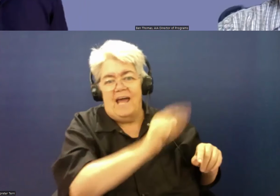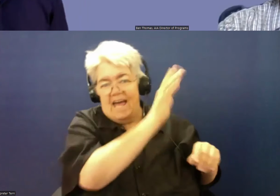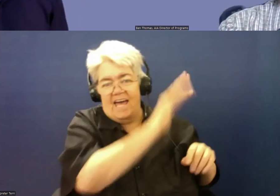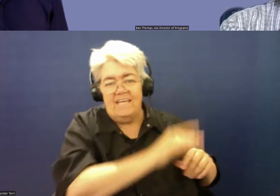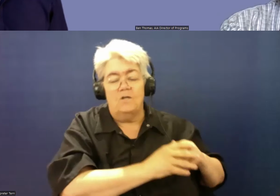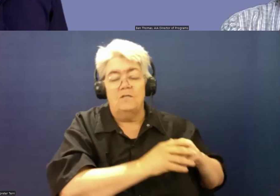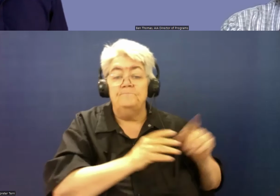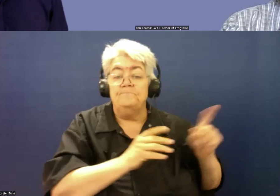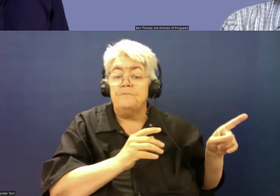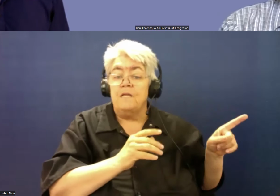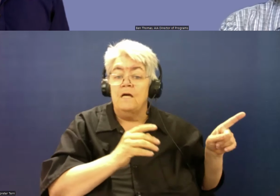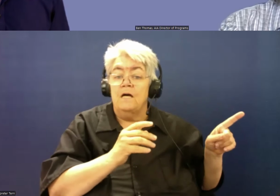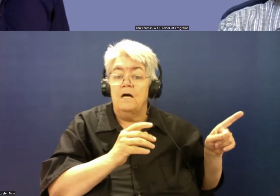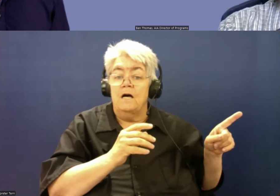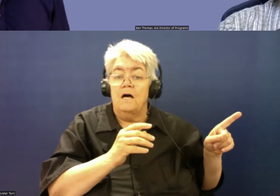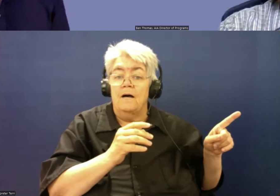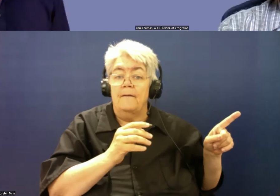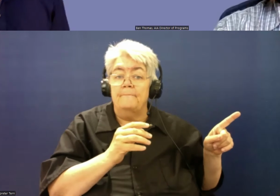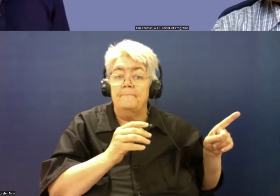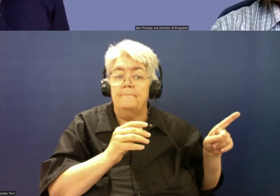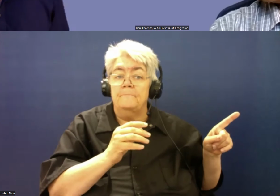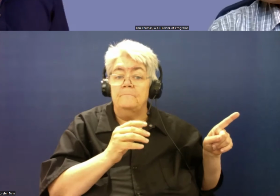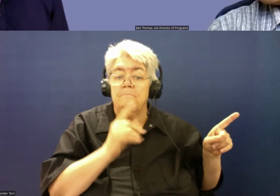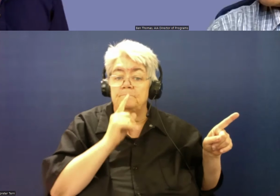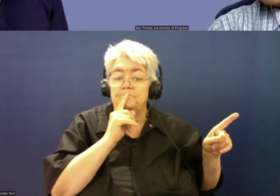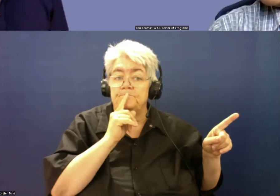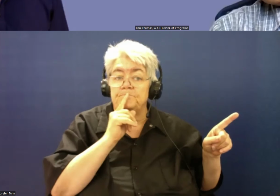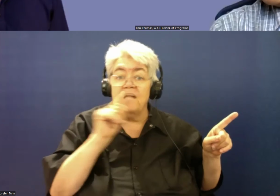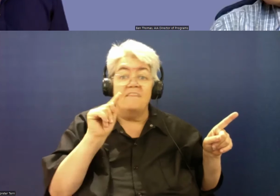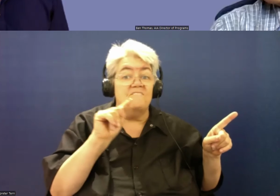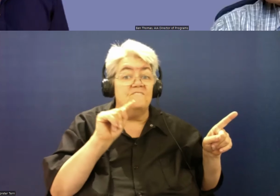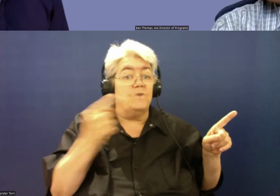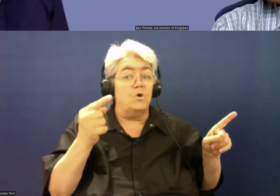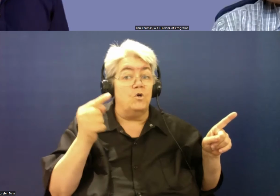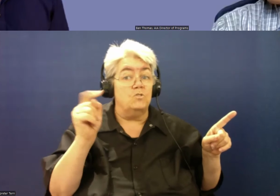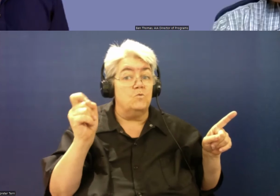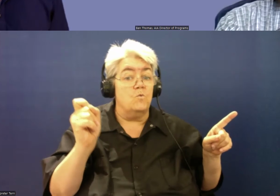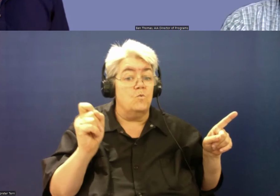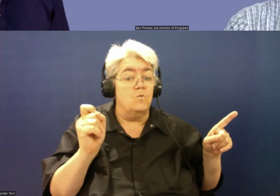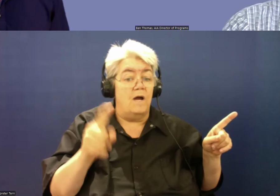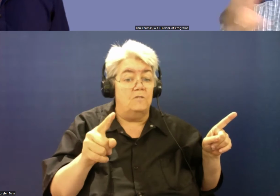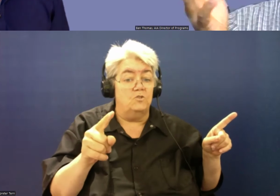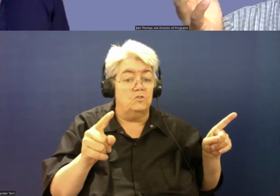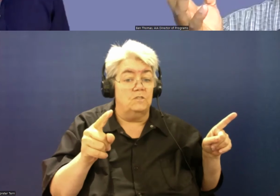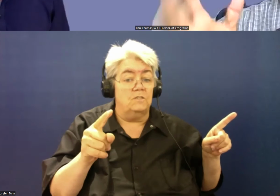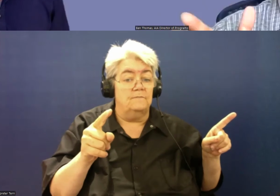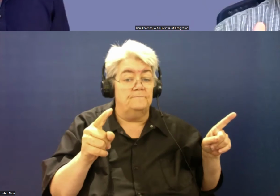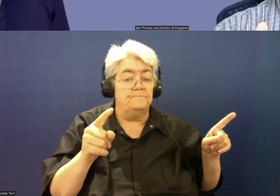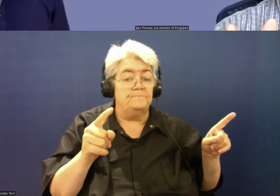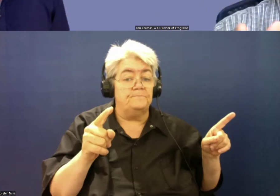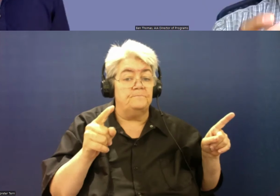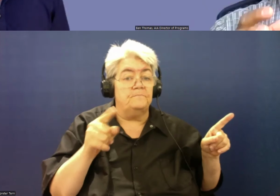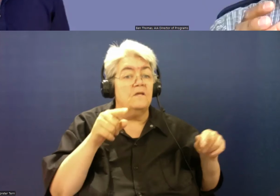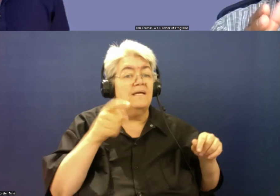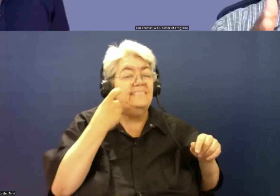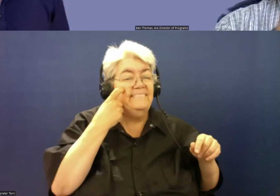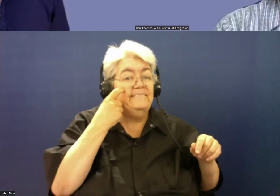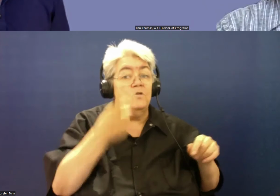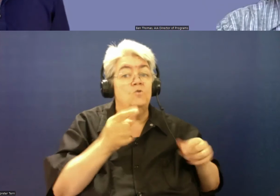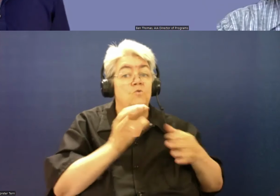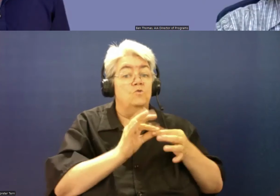And I will start. One, the first question I want to, that we would like you to answer is, uh, you talked about, uh,